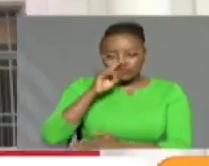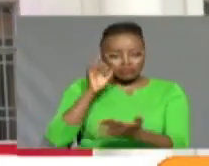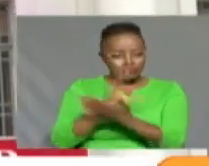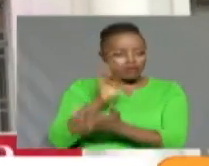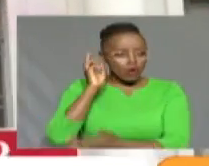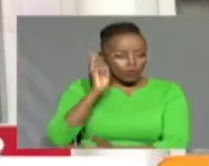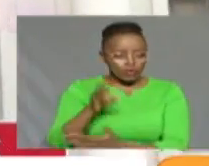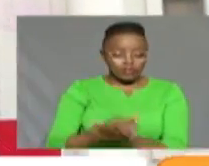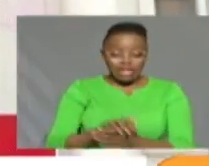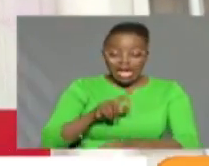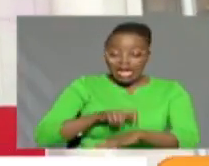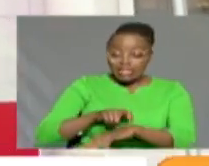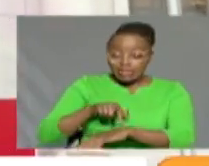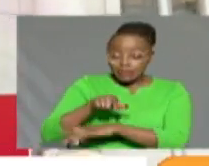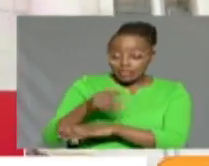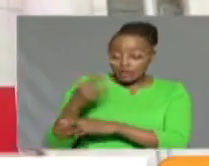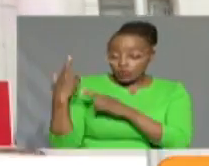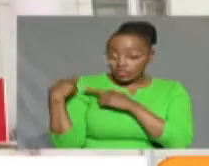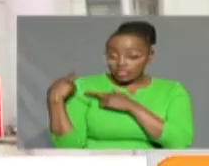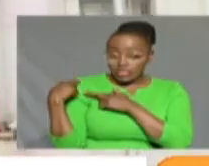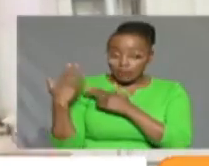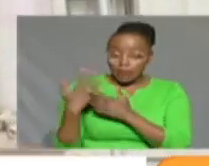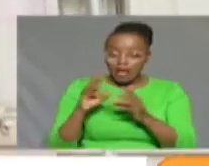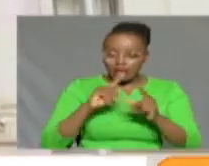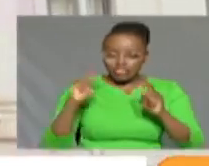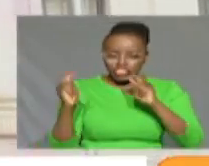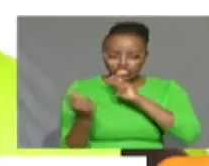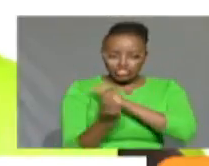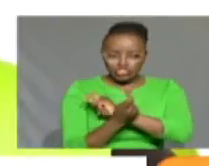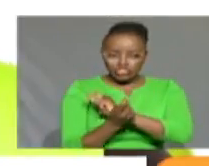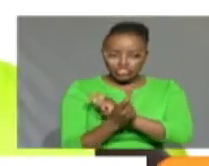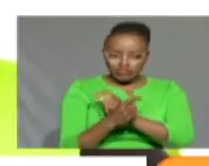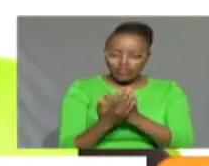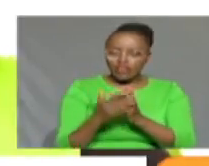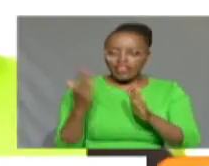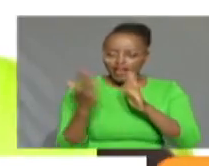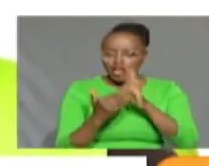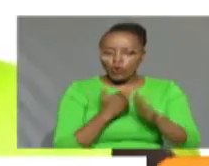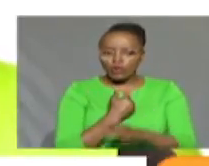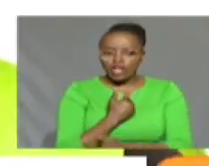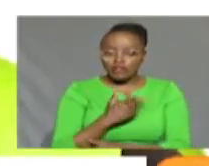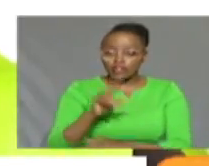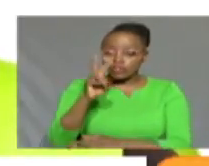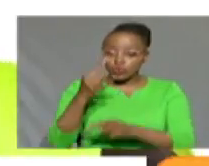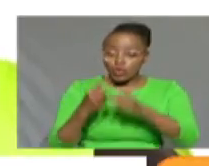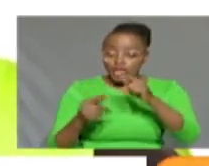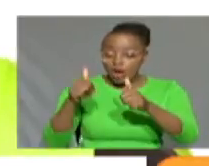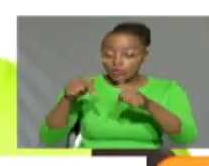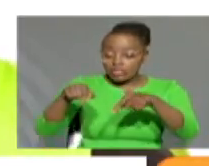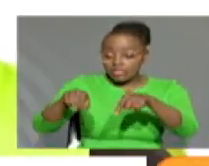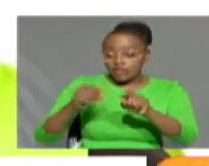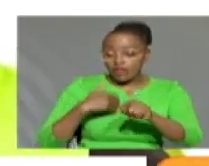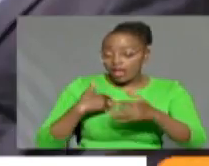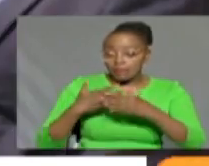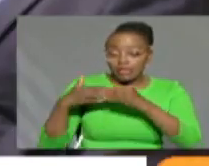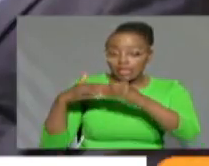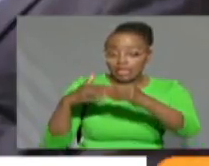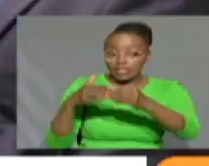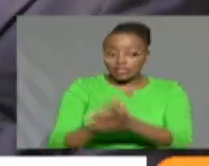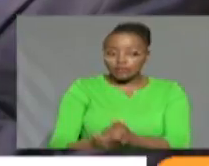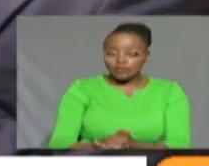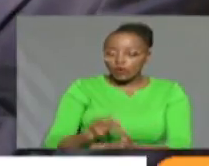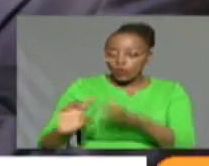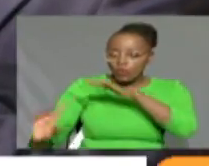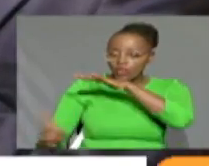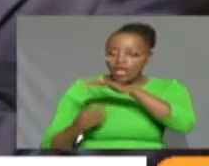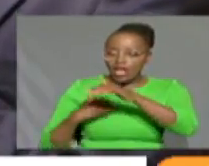During his reign, the county chief has reshuffled his cabinet a record 5 times in the 2 years he has been in office. With his cabinet